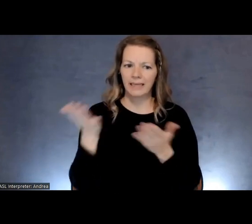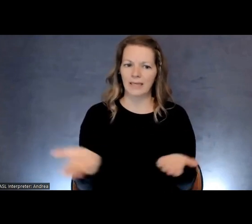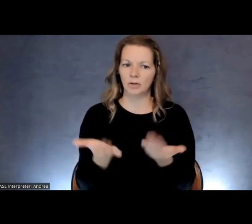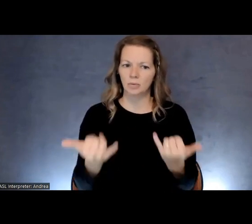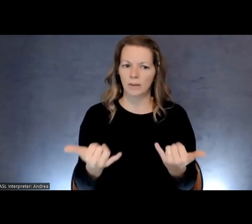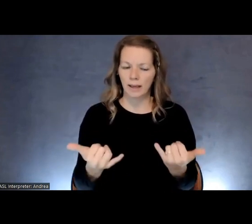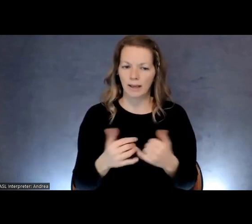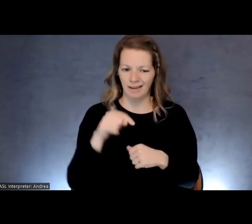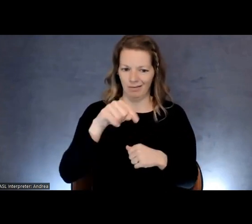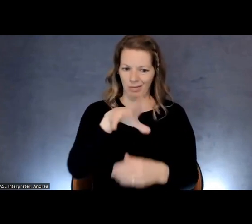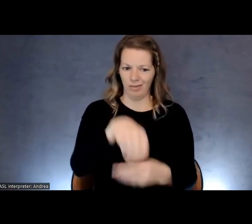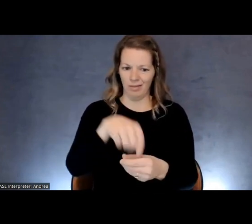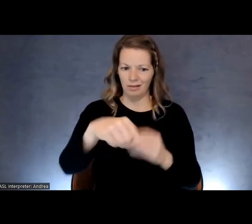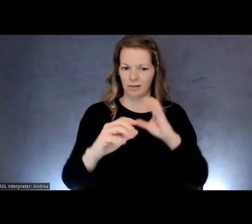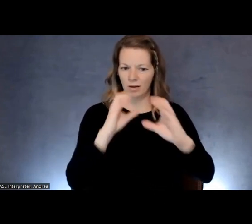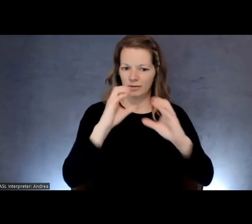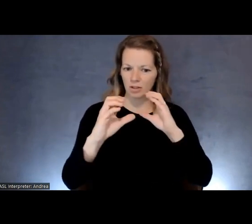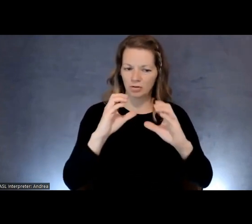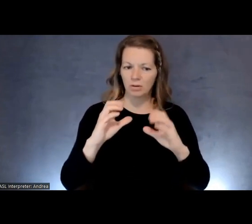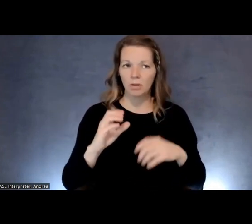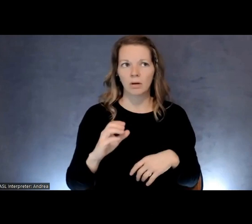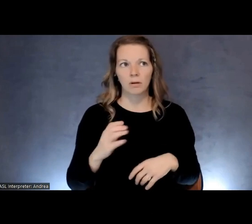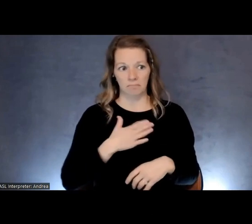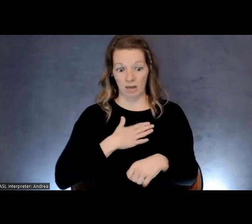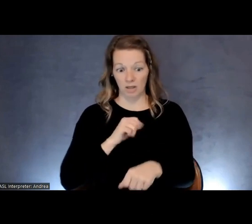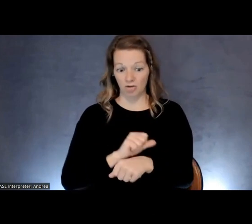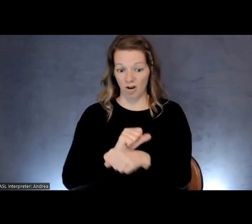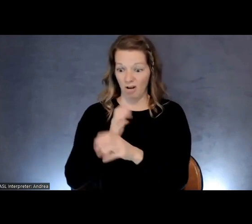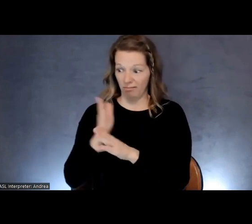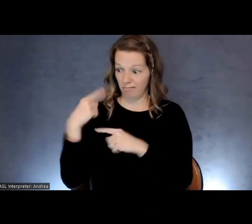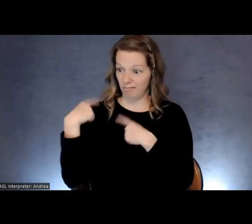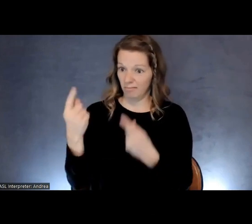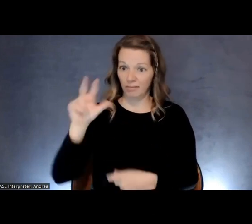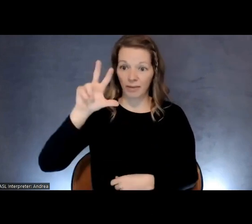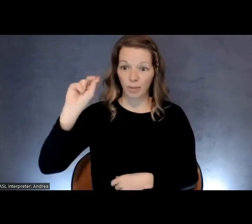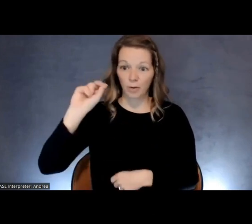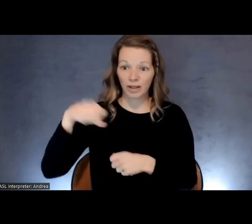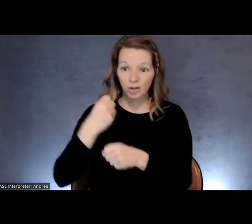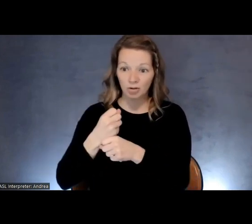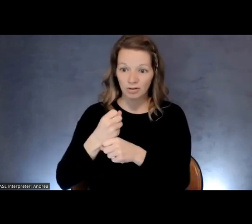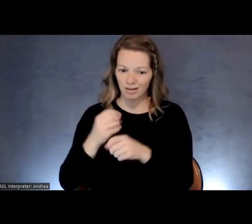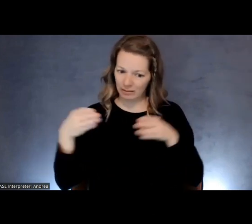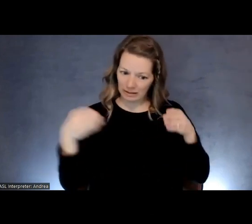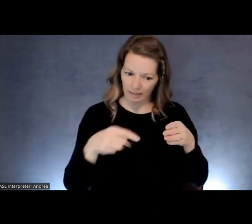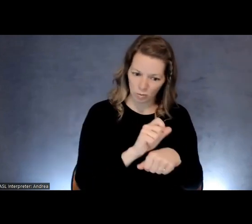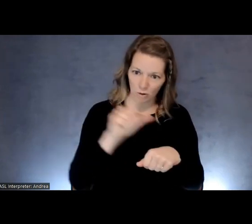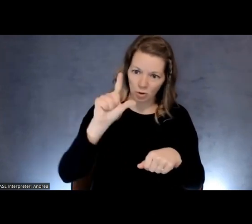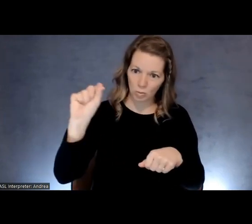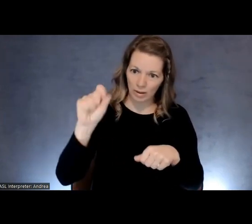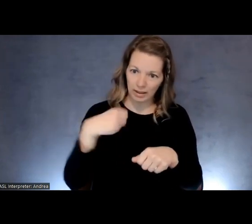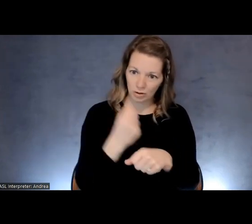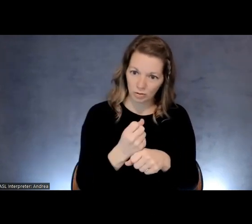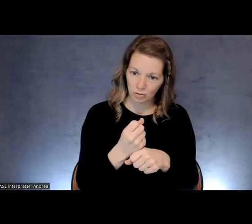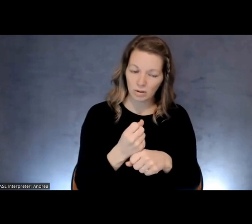because I've been working in this field for 30 years, doing this work for 20. And I would say that